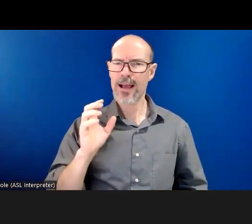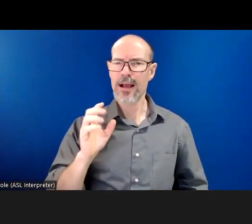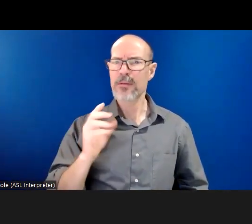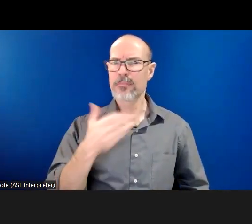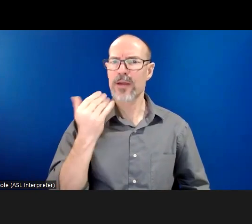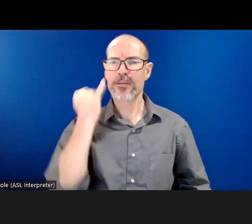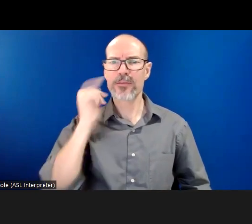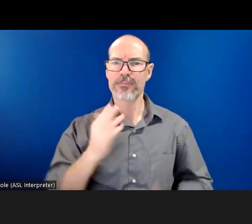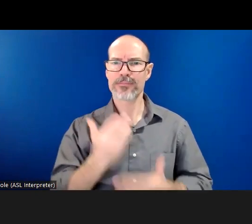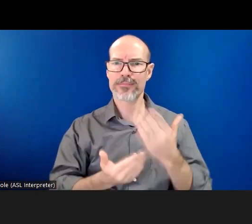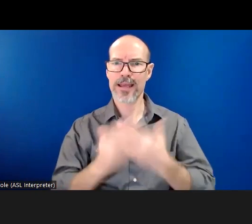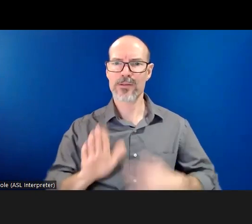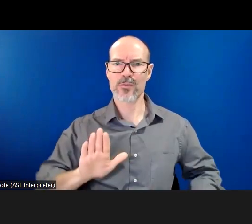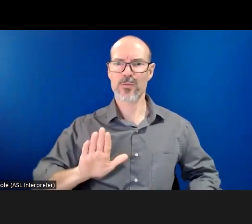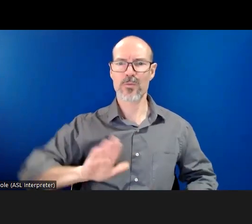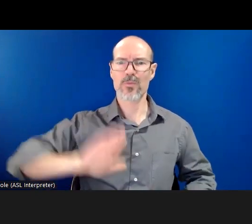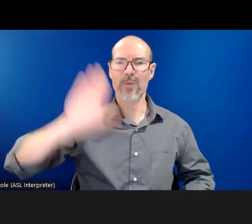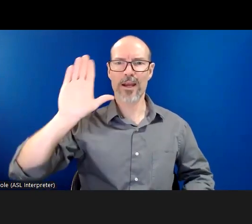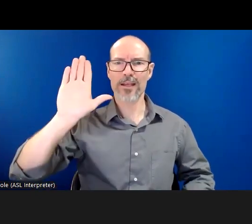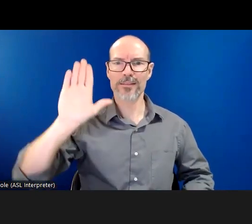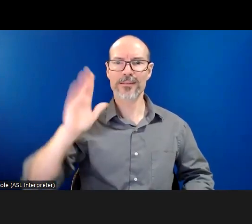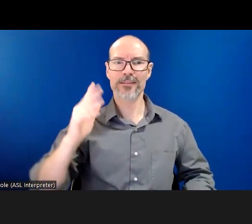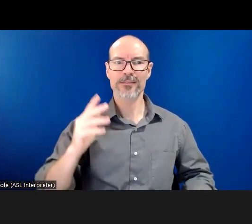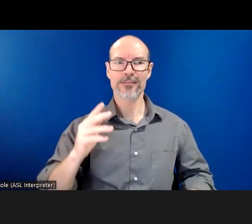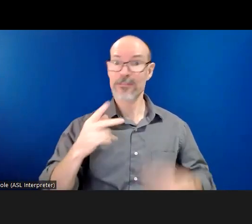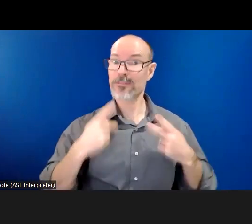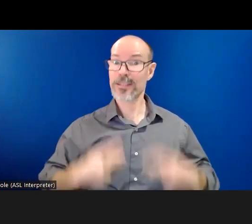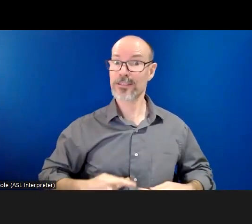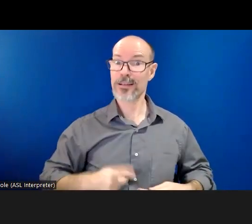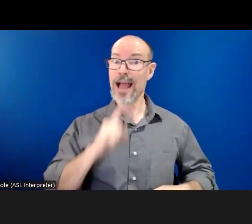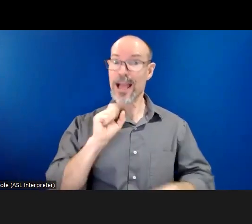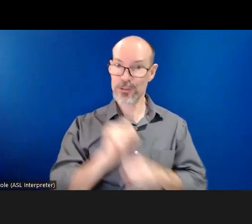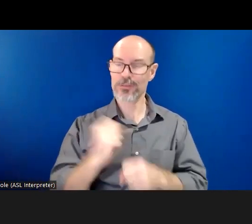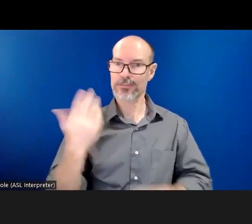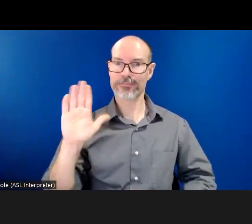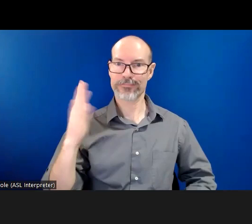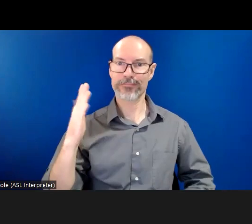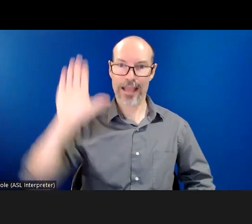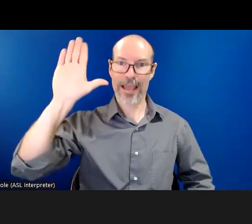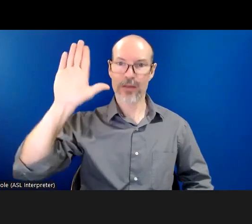better if you raise your hand, either physically your actual hand or your virtual hand.